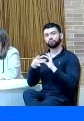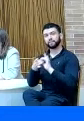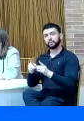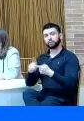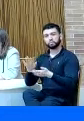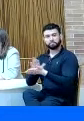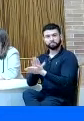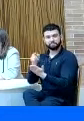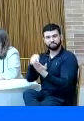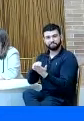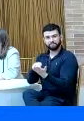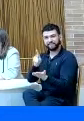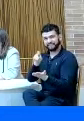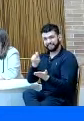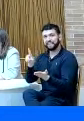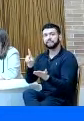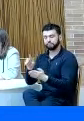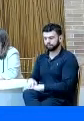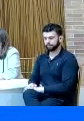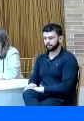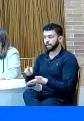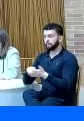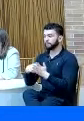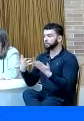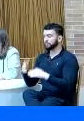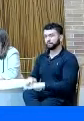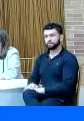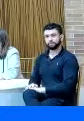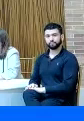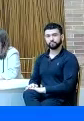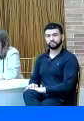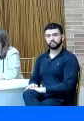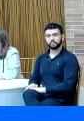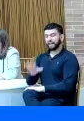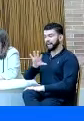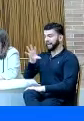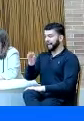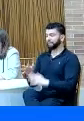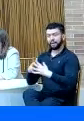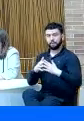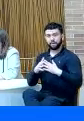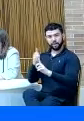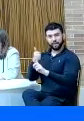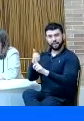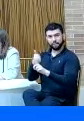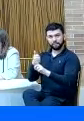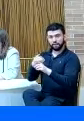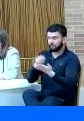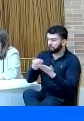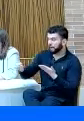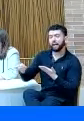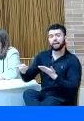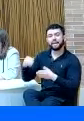restrictions by claiming that the purchase of AFC uh by an African-American in a white neighborhood or the presence of